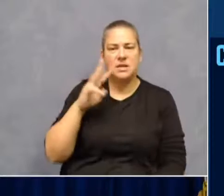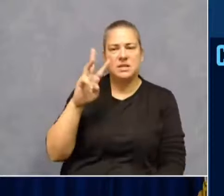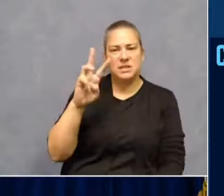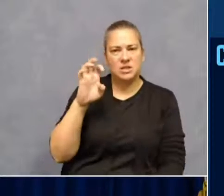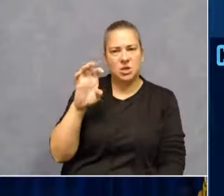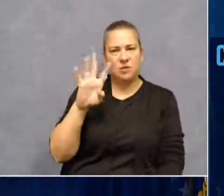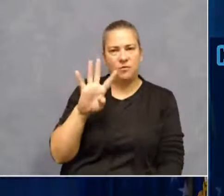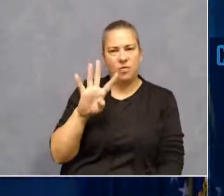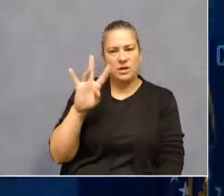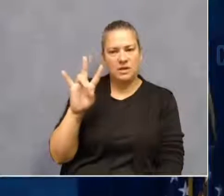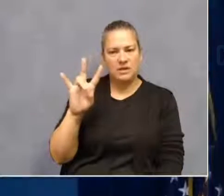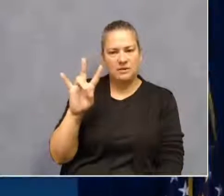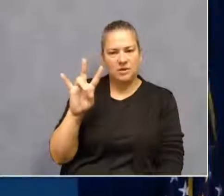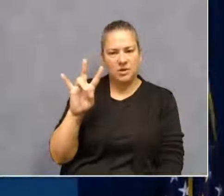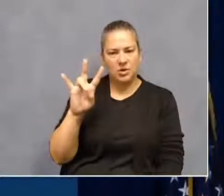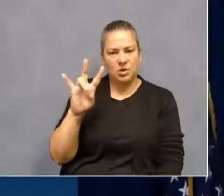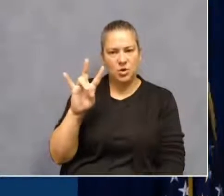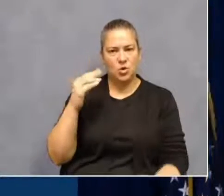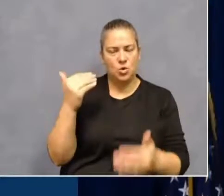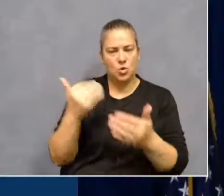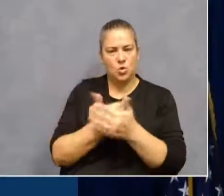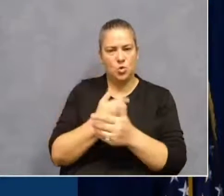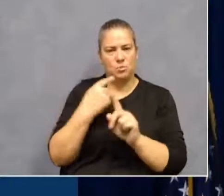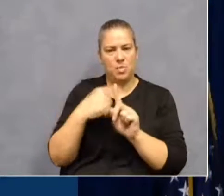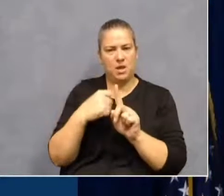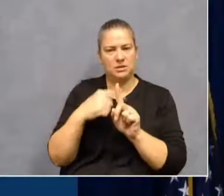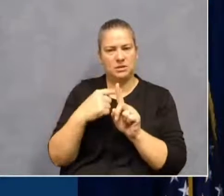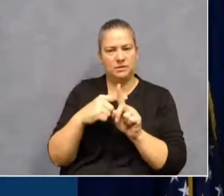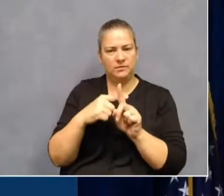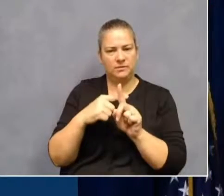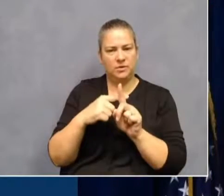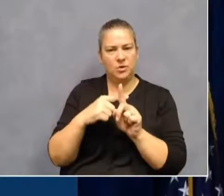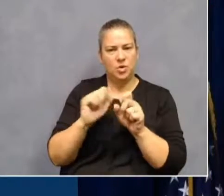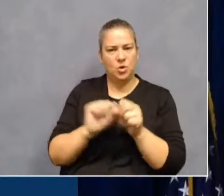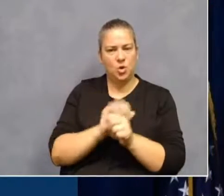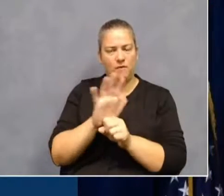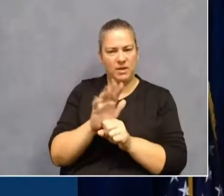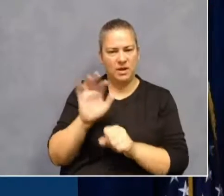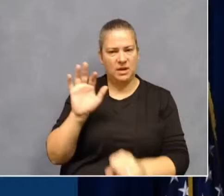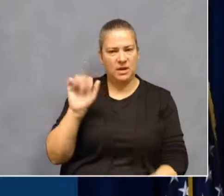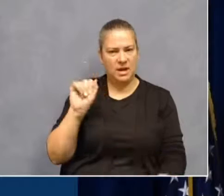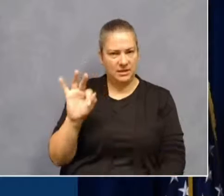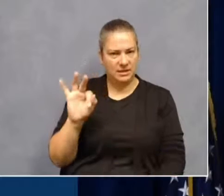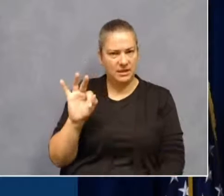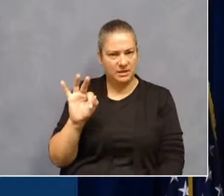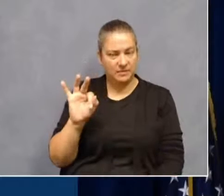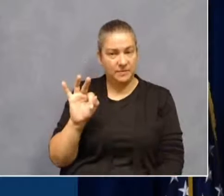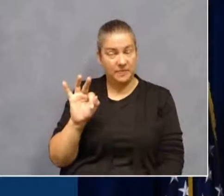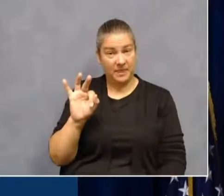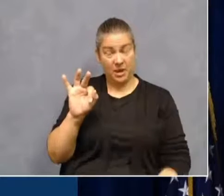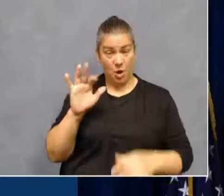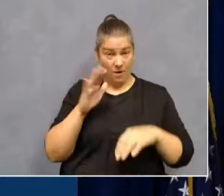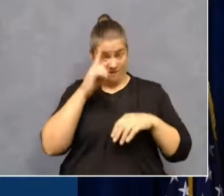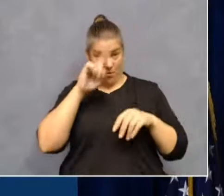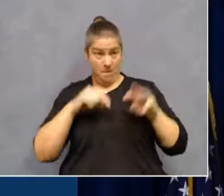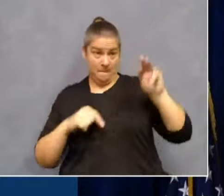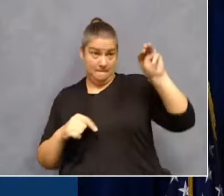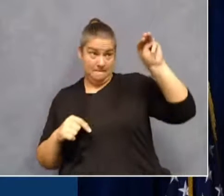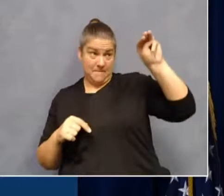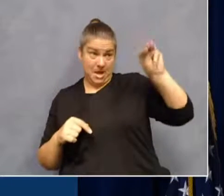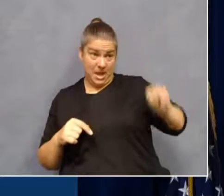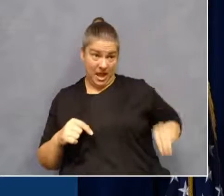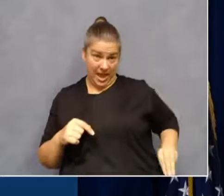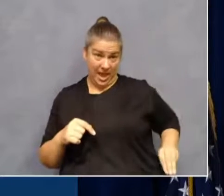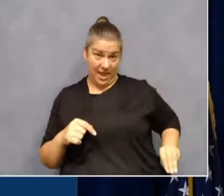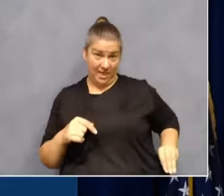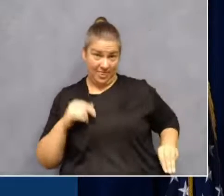new positive cases of COVID-19. Again, this is the largest Monday we've ever had.